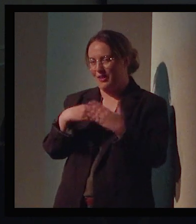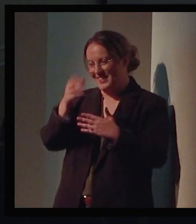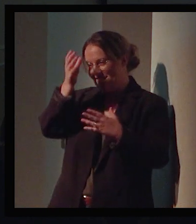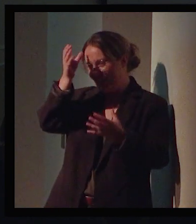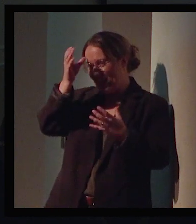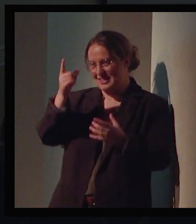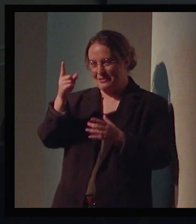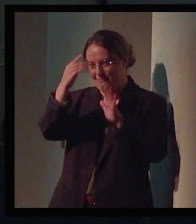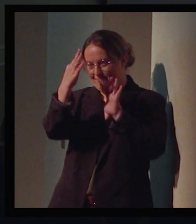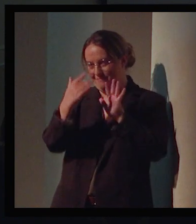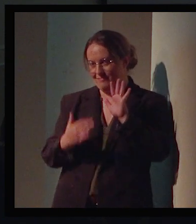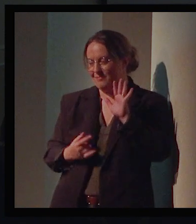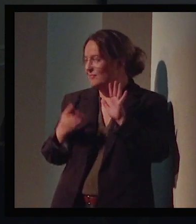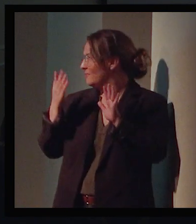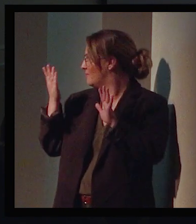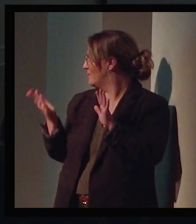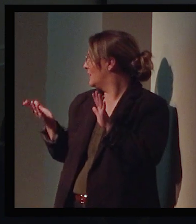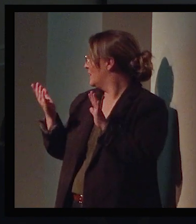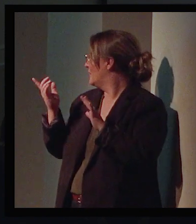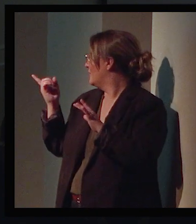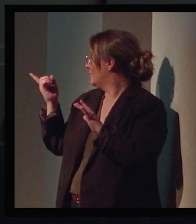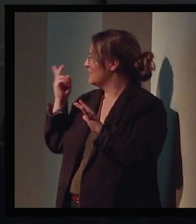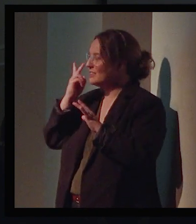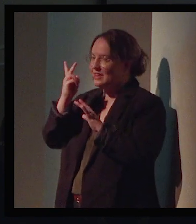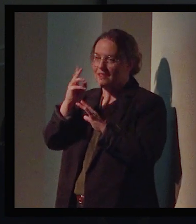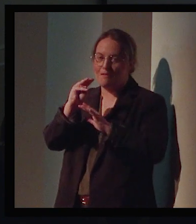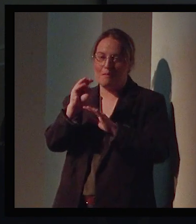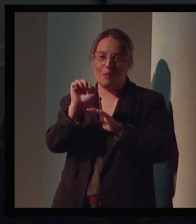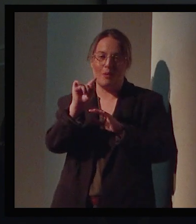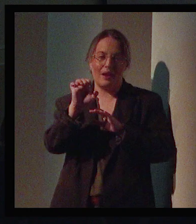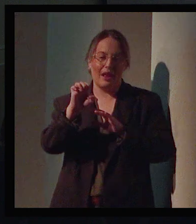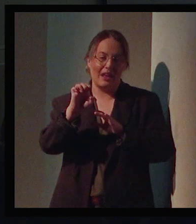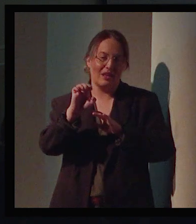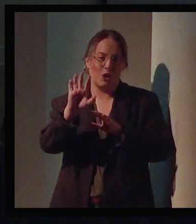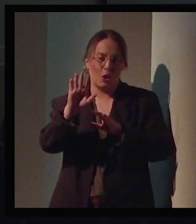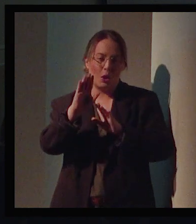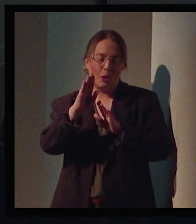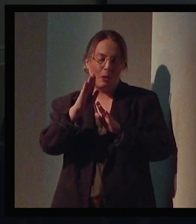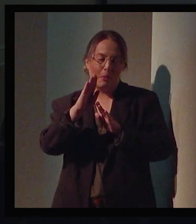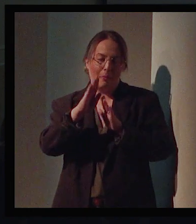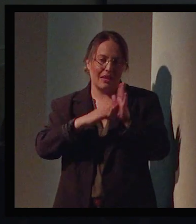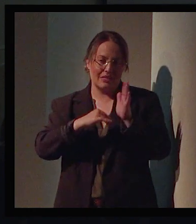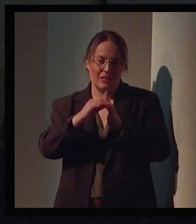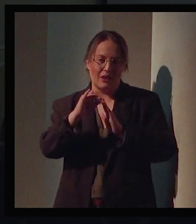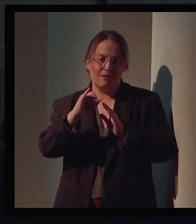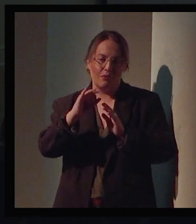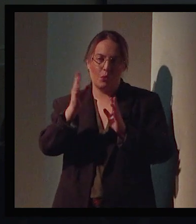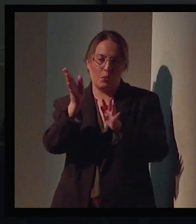Monet's painting of the windswept cliffs on the beach at Normandy.